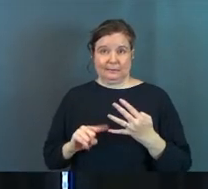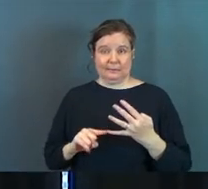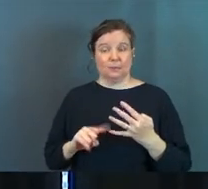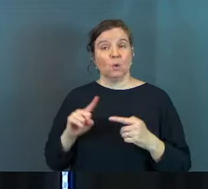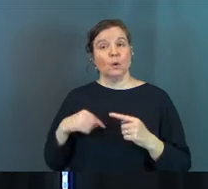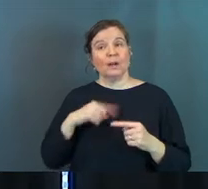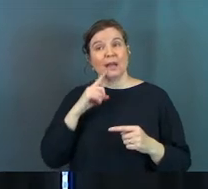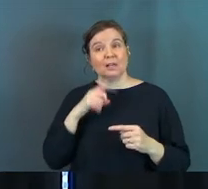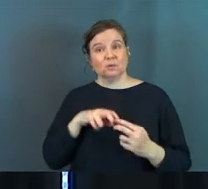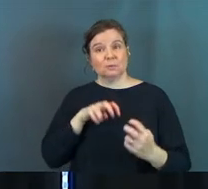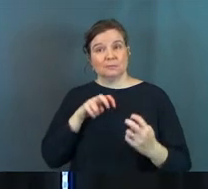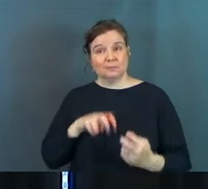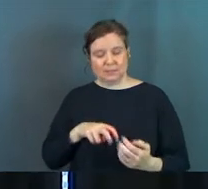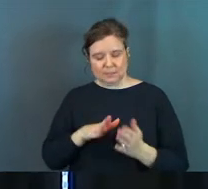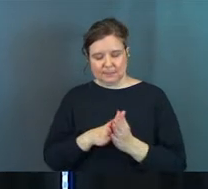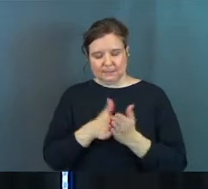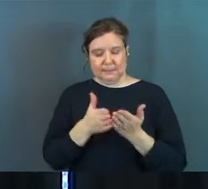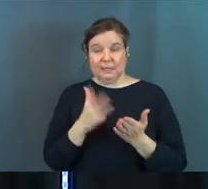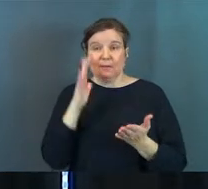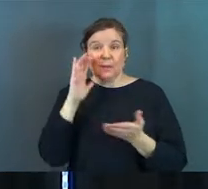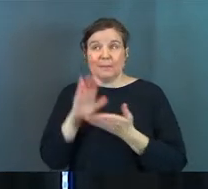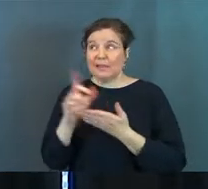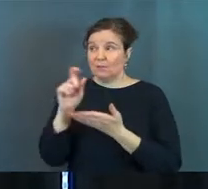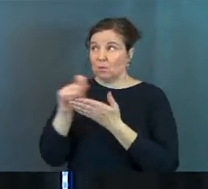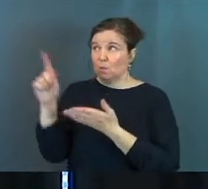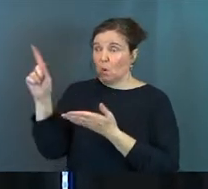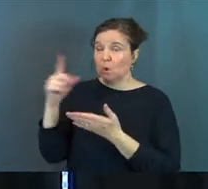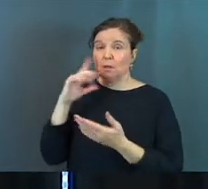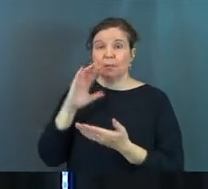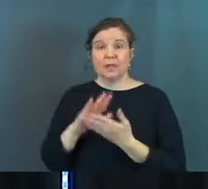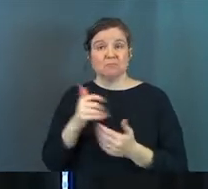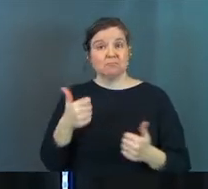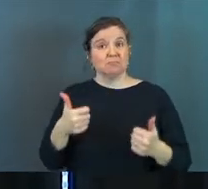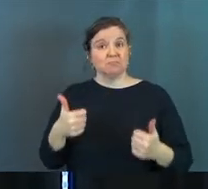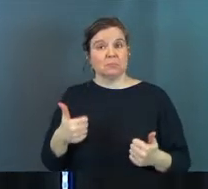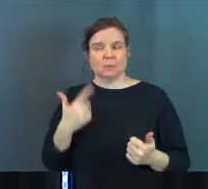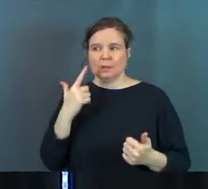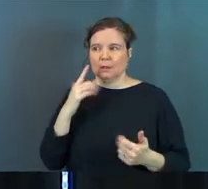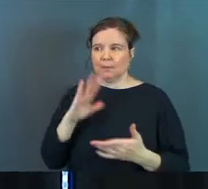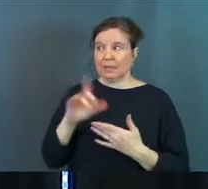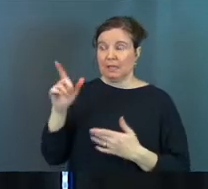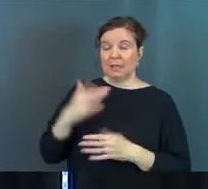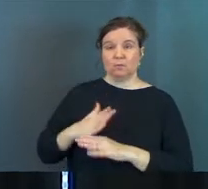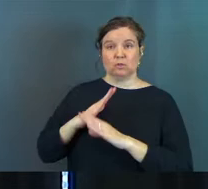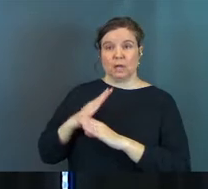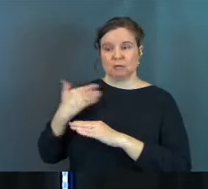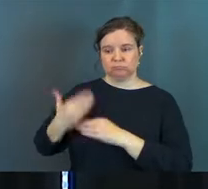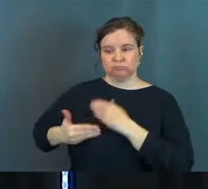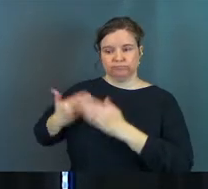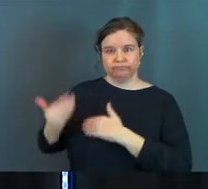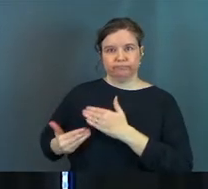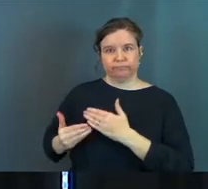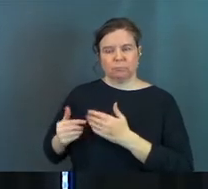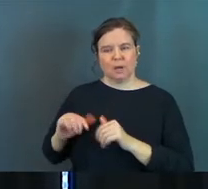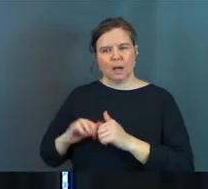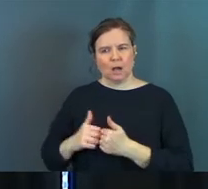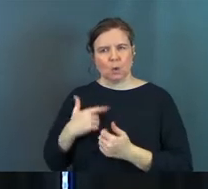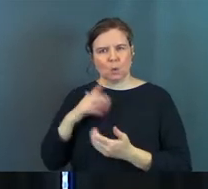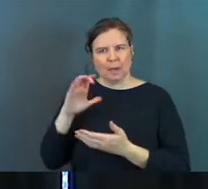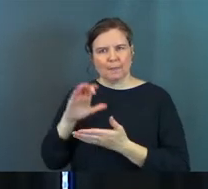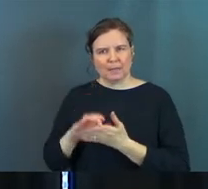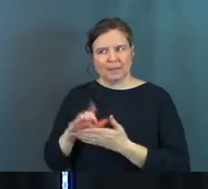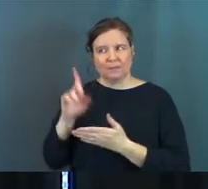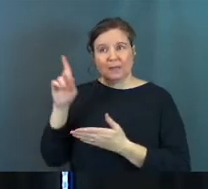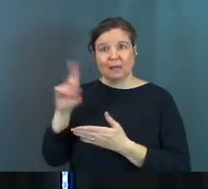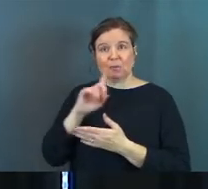is that when I actually sit down with this thing, even if I believe God wrote it, even if I believe it's all good, even if I believe that he protected it down through the ages, how do I